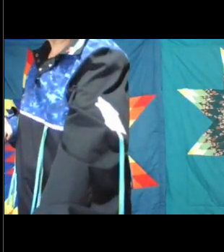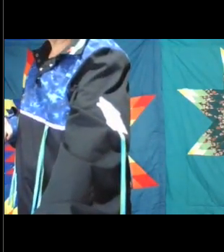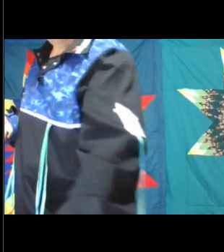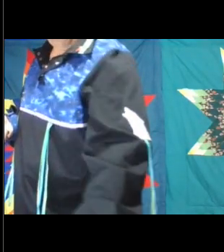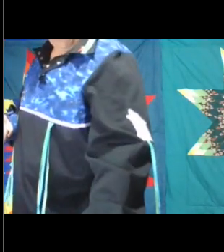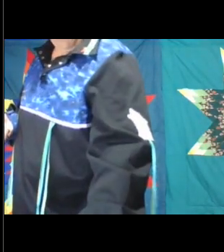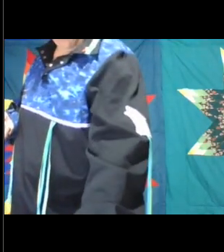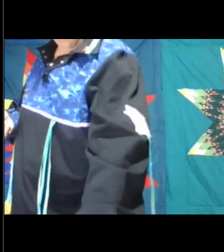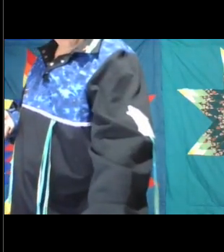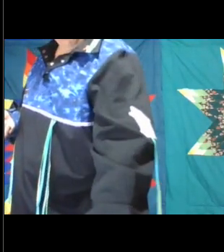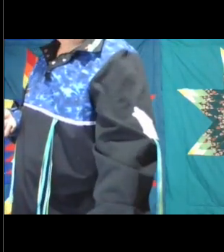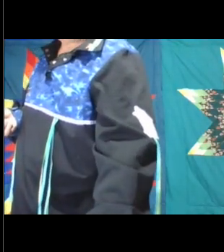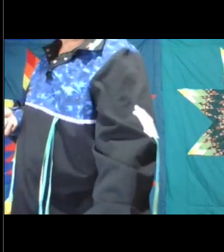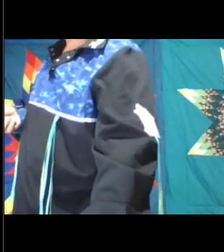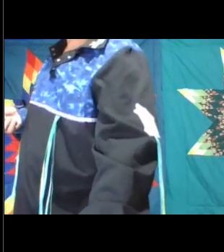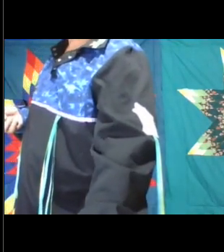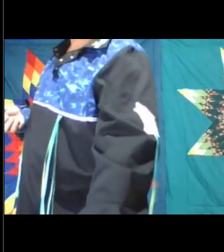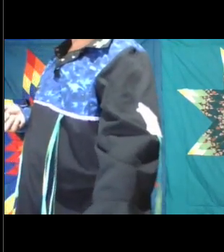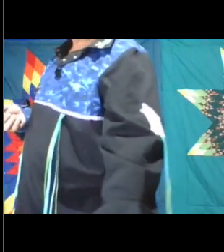see